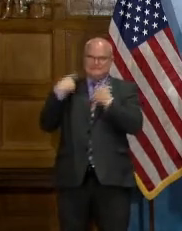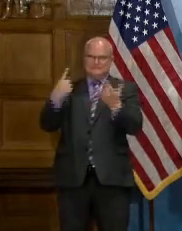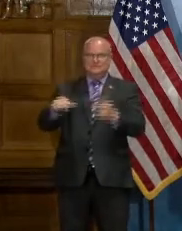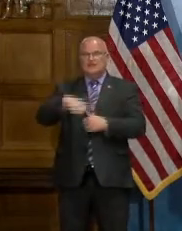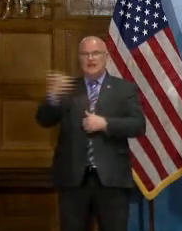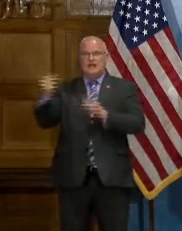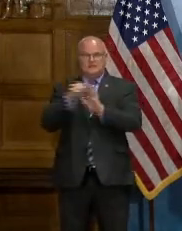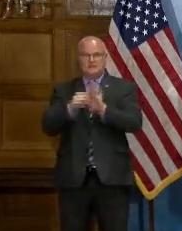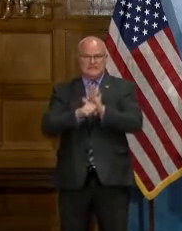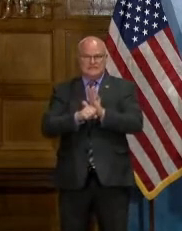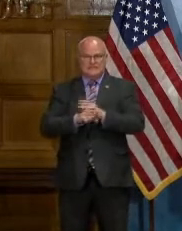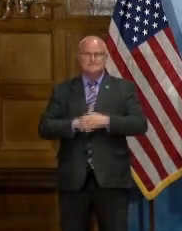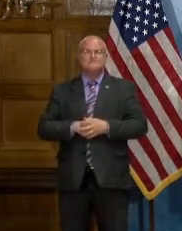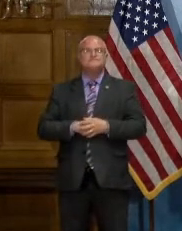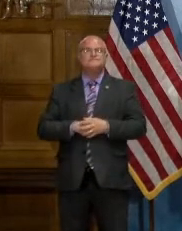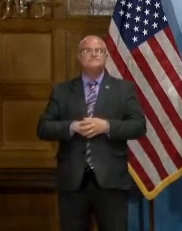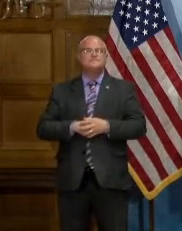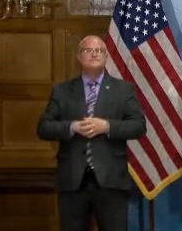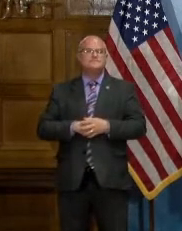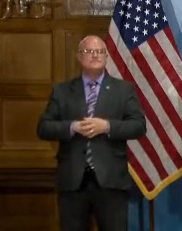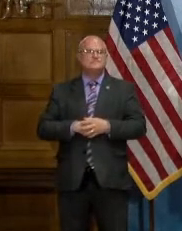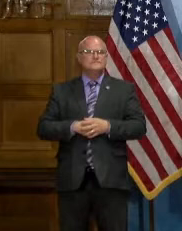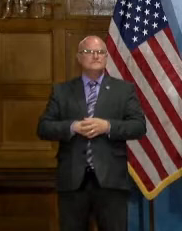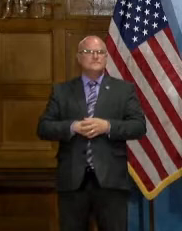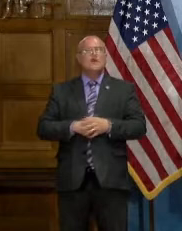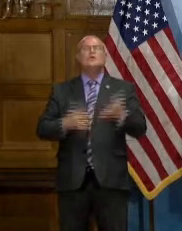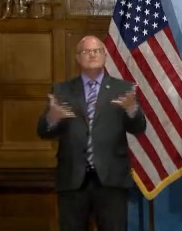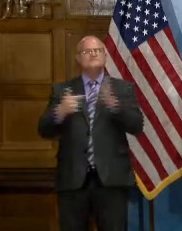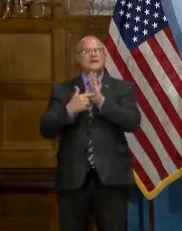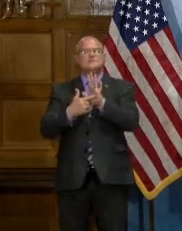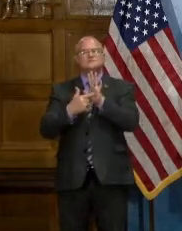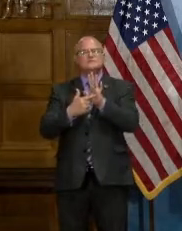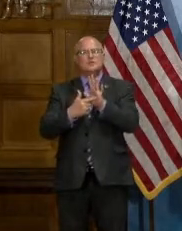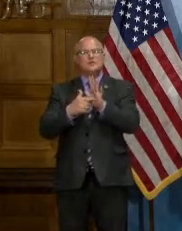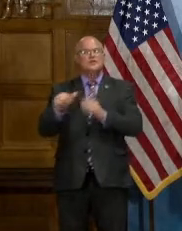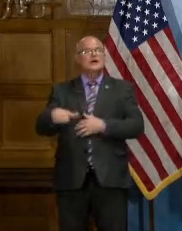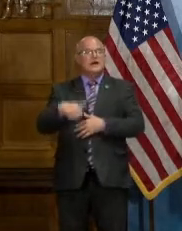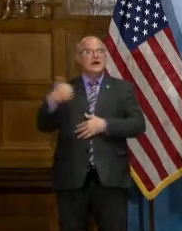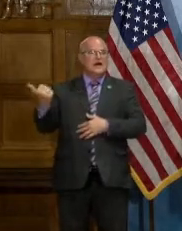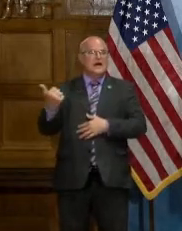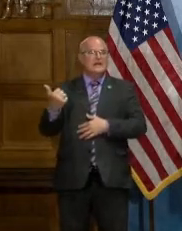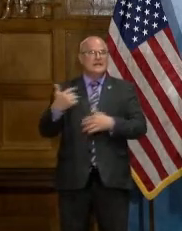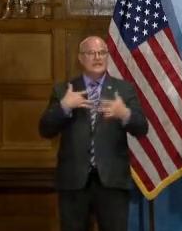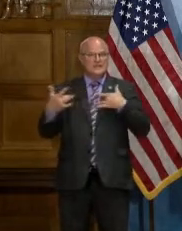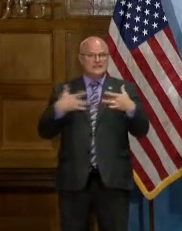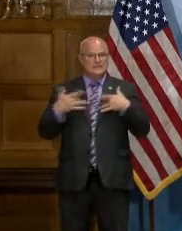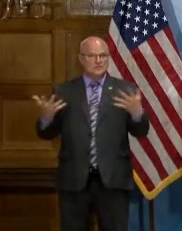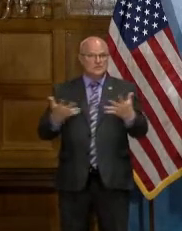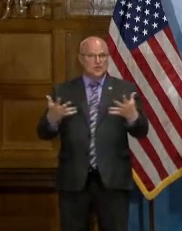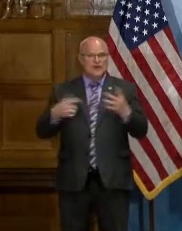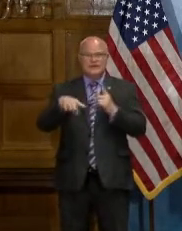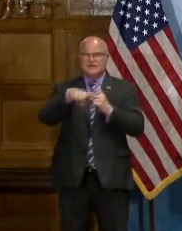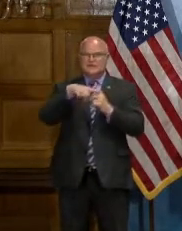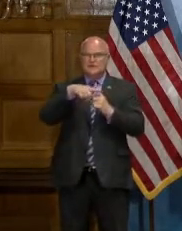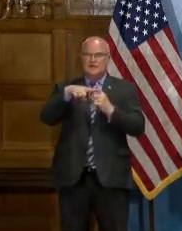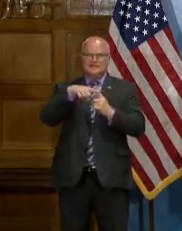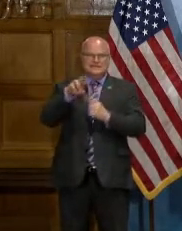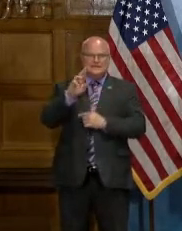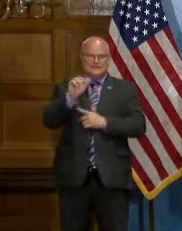other states. And then I think that's, I did want to point out the other concern is the positivity